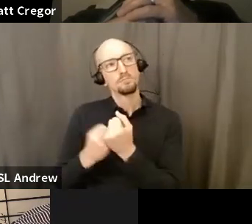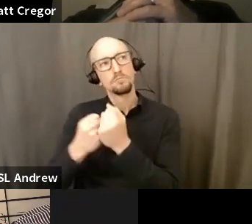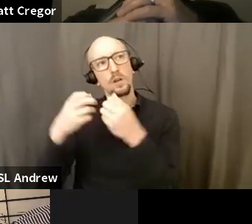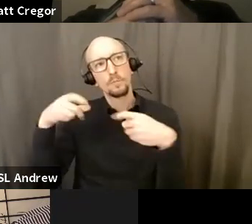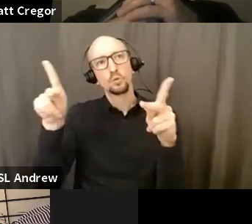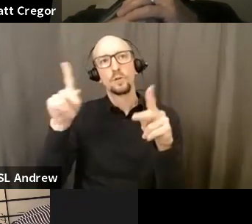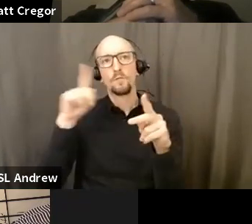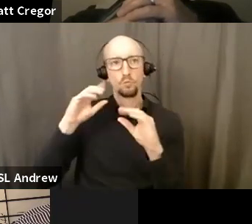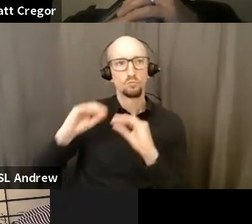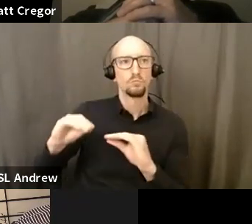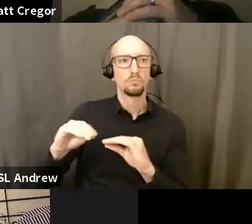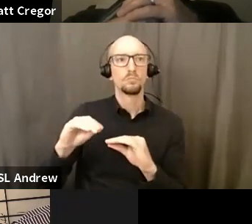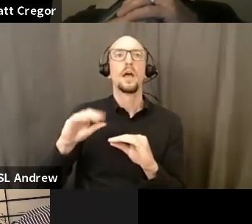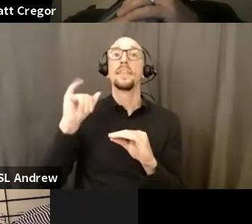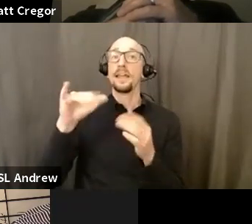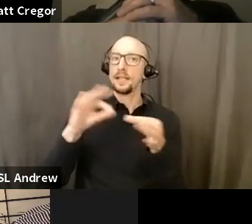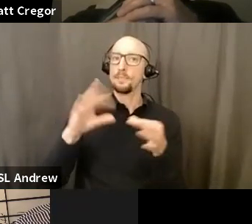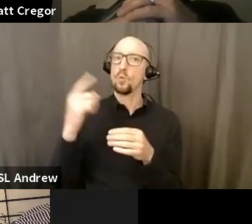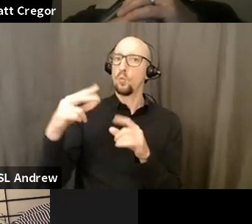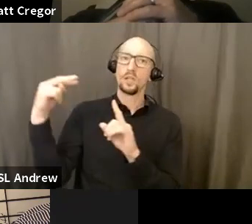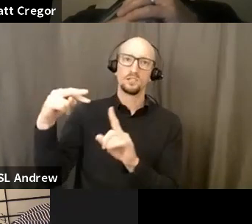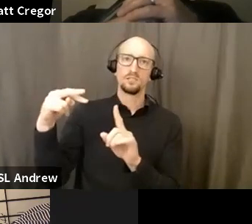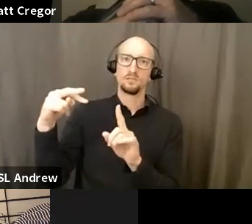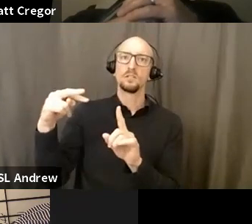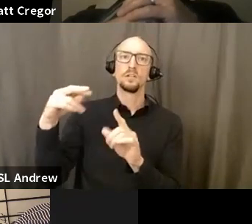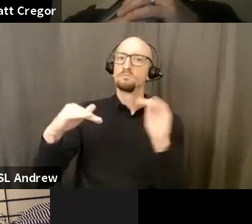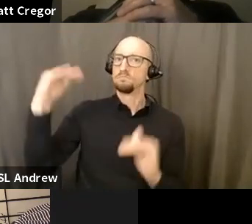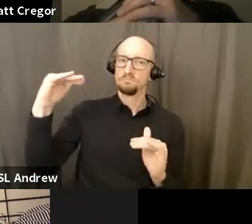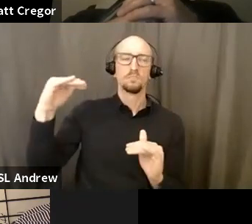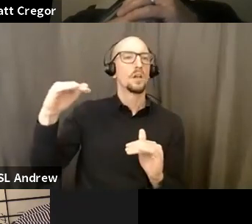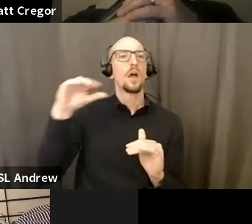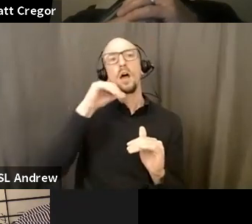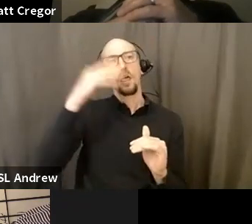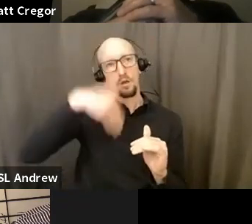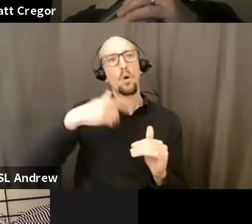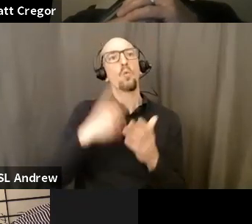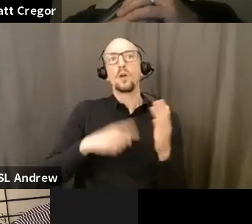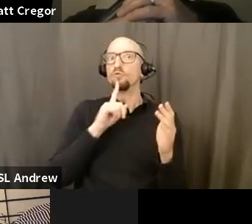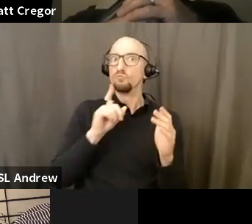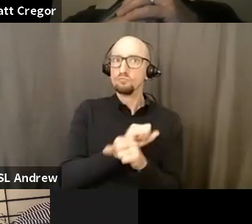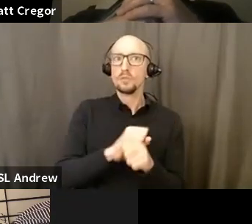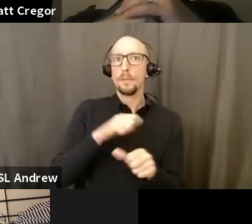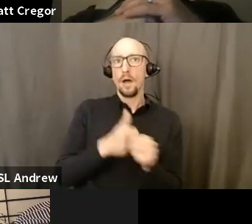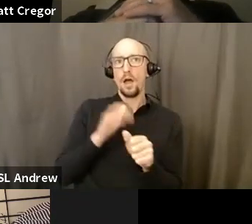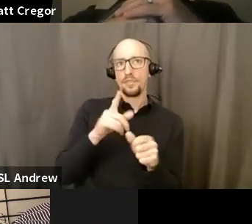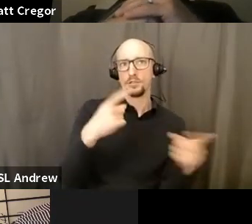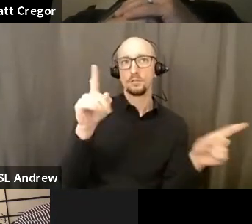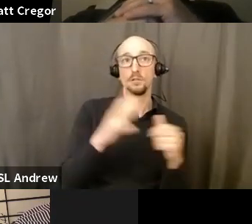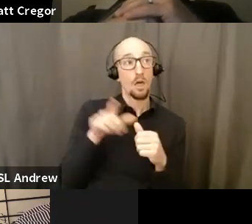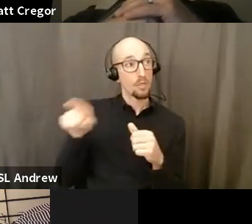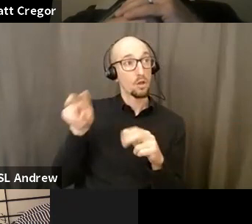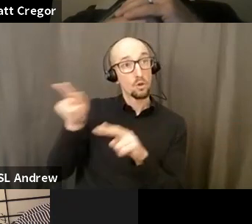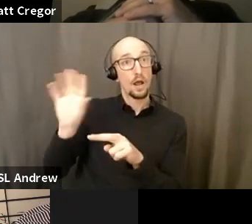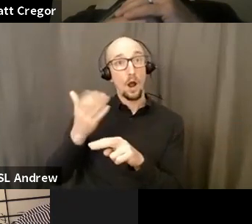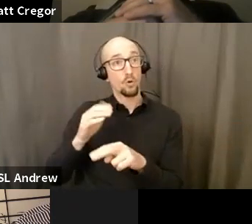opportunities. That statement is one-sided and overlook what are really behind. Did they see our Asian parents more